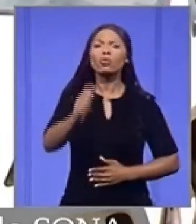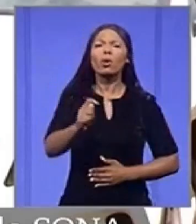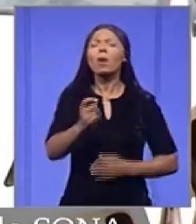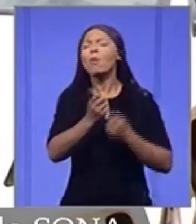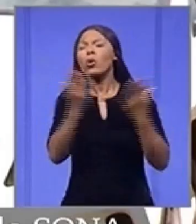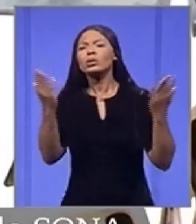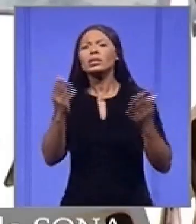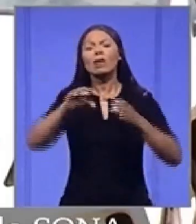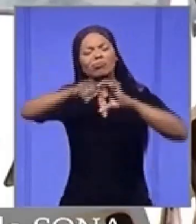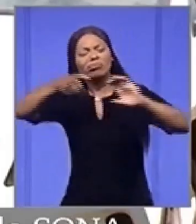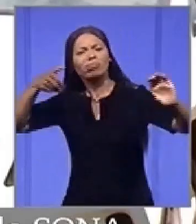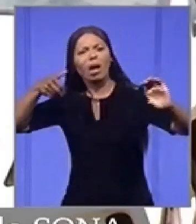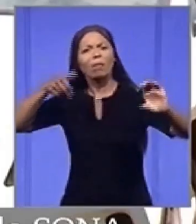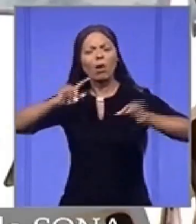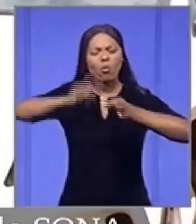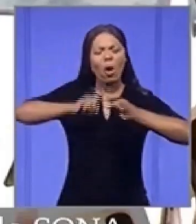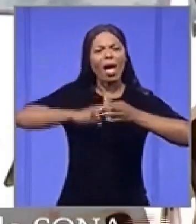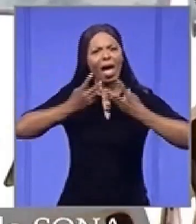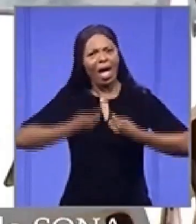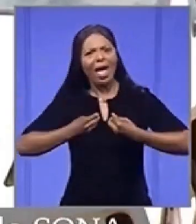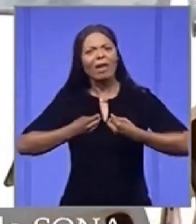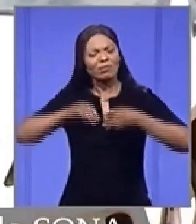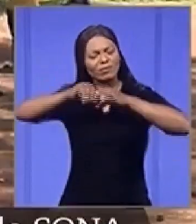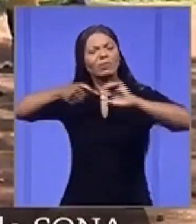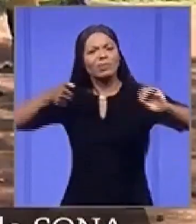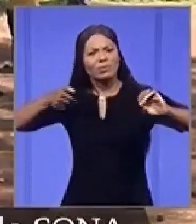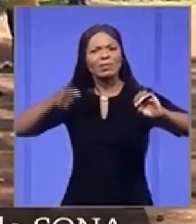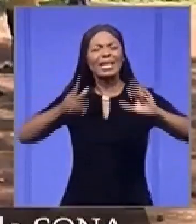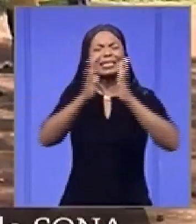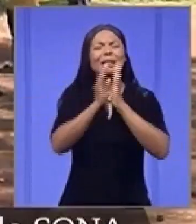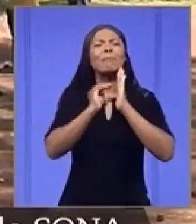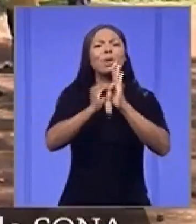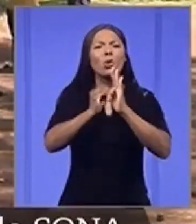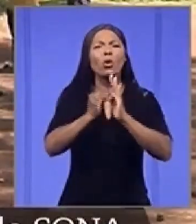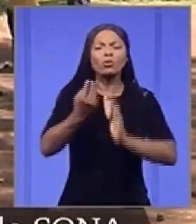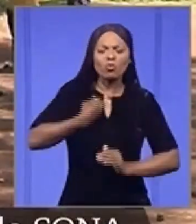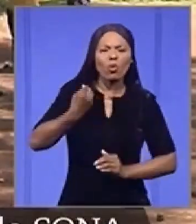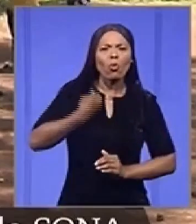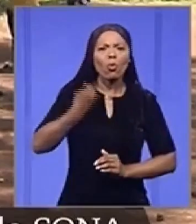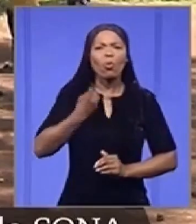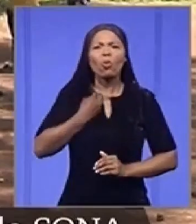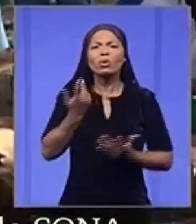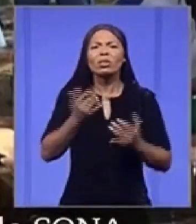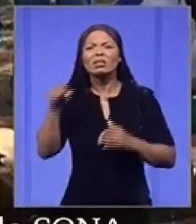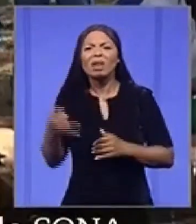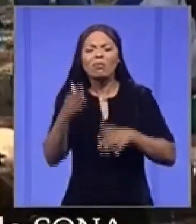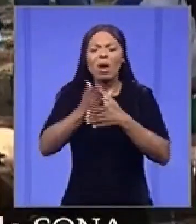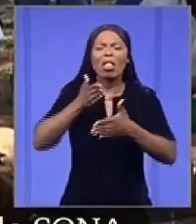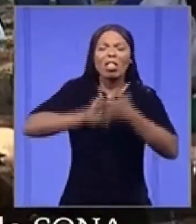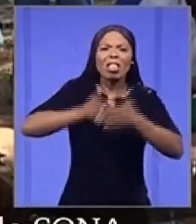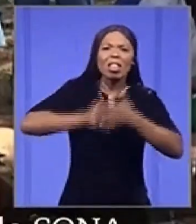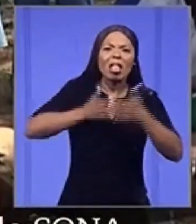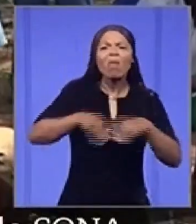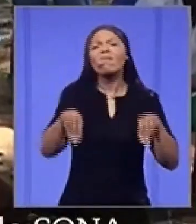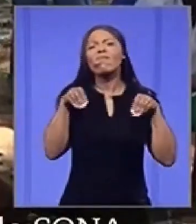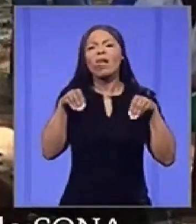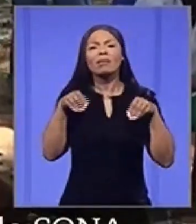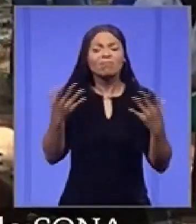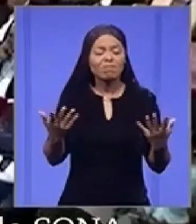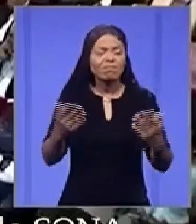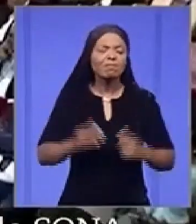unemployed graduates. You know, there's about almost 10 million young people walking around, and that raises concern around